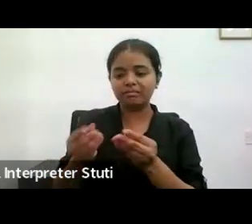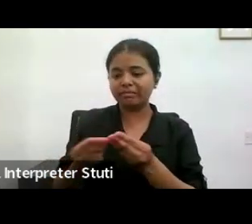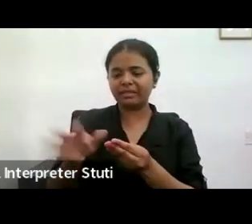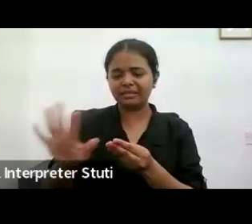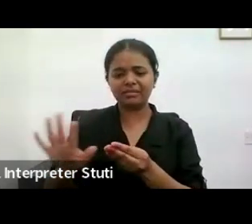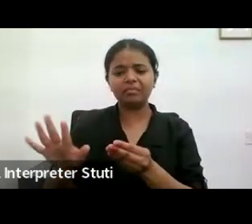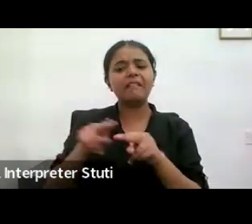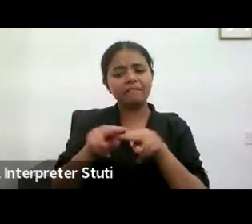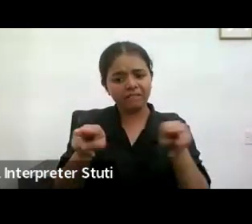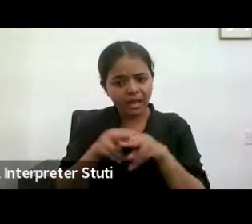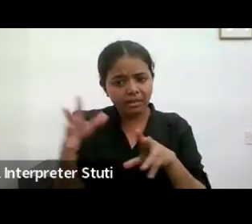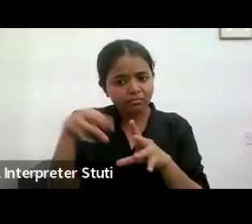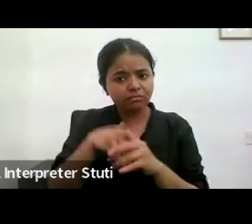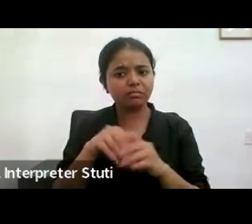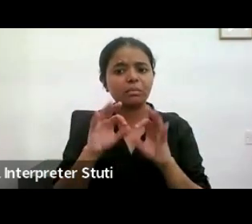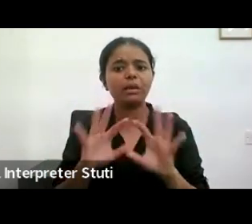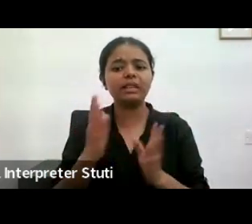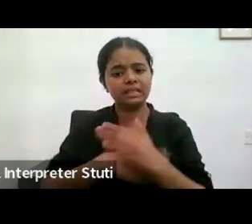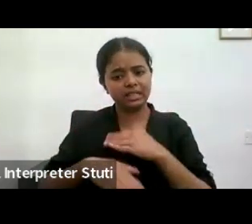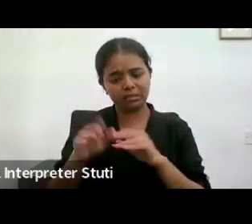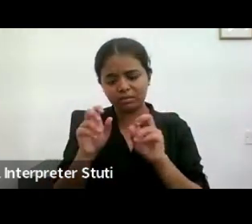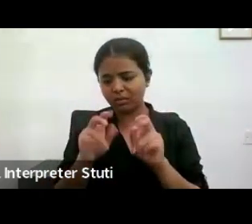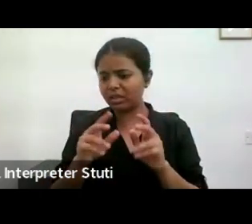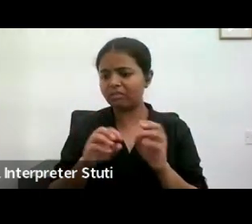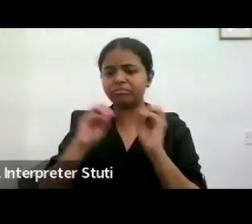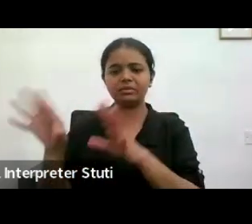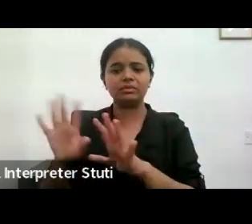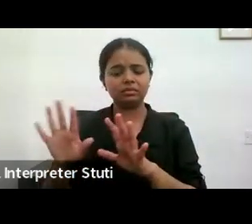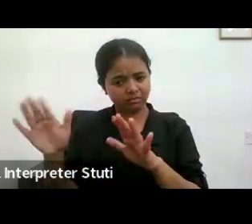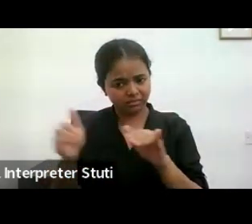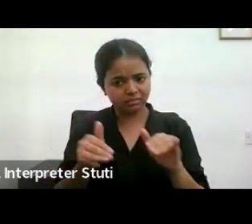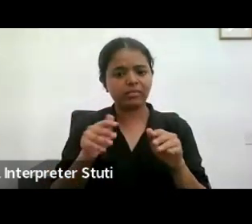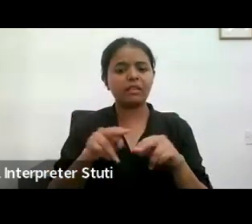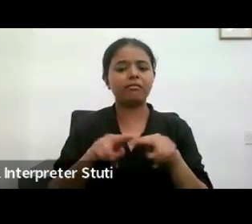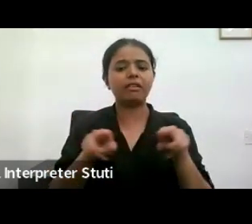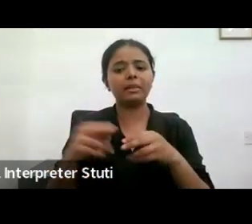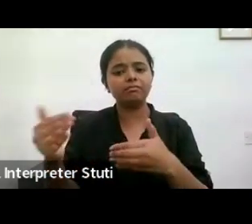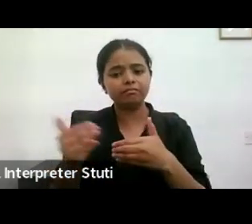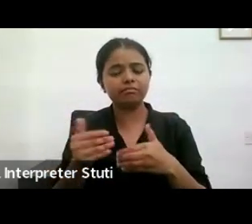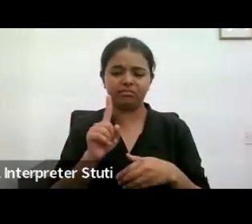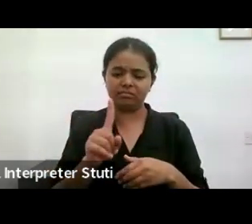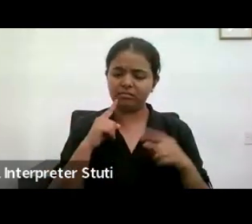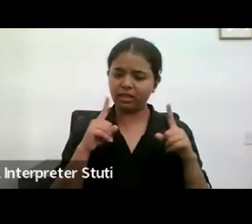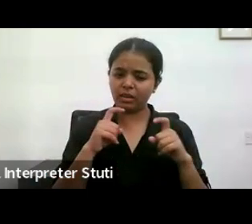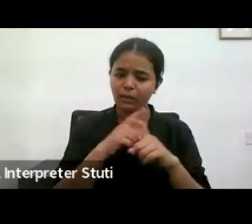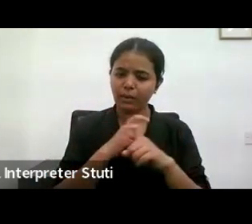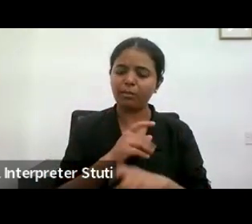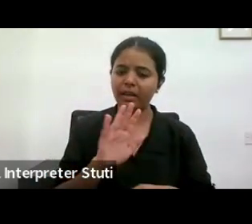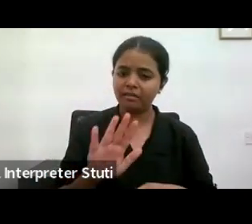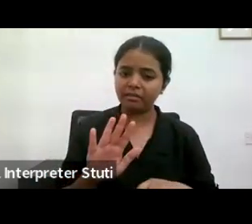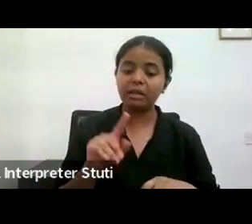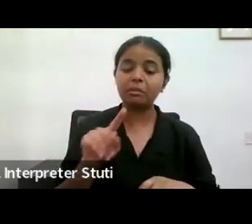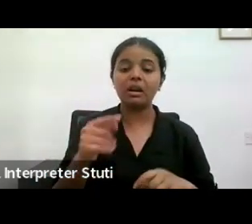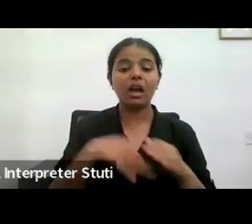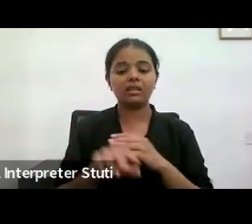for families. And when we talk about disability inclusion, this is really complicated. There's a lot of different